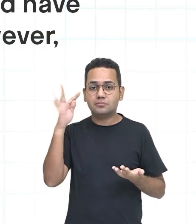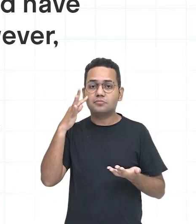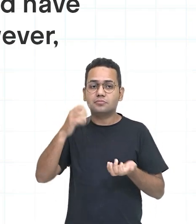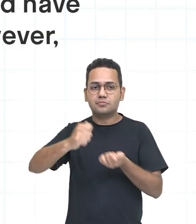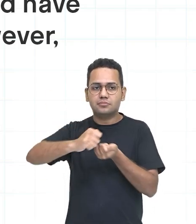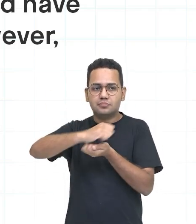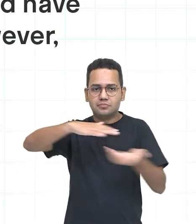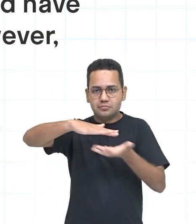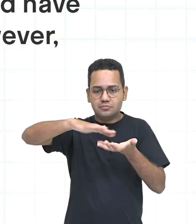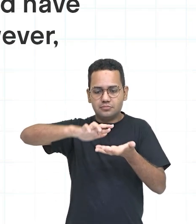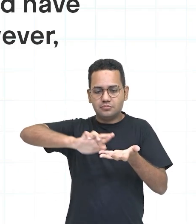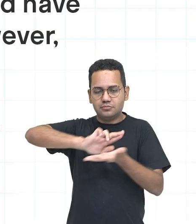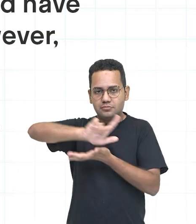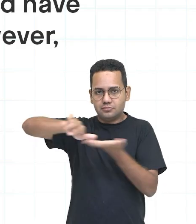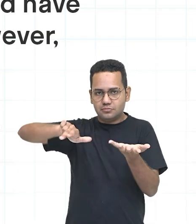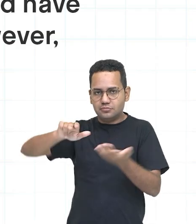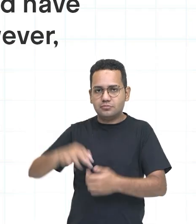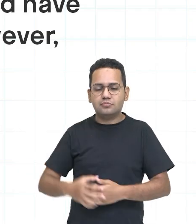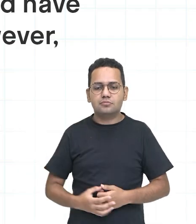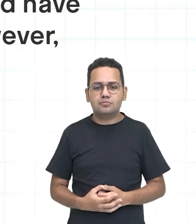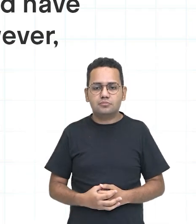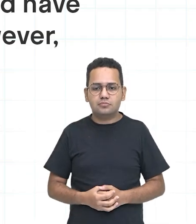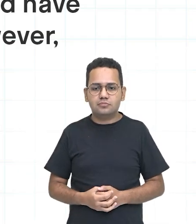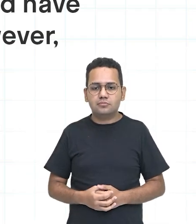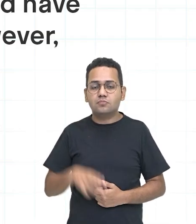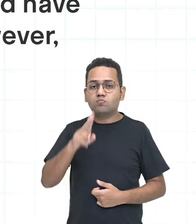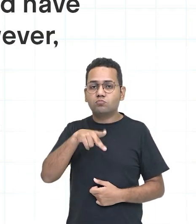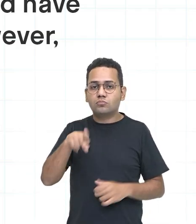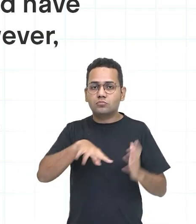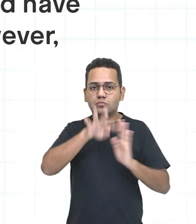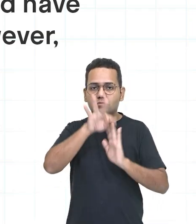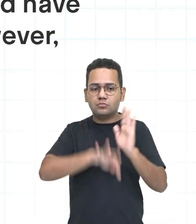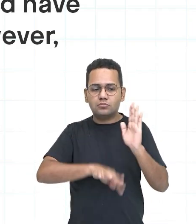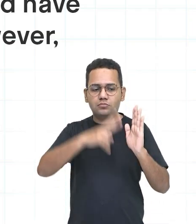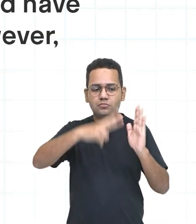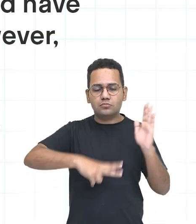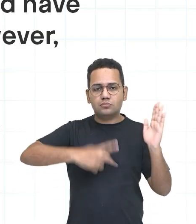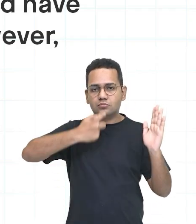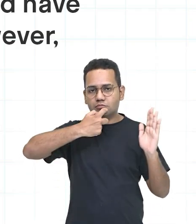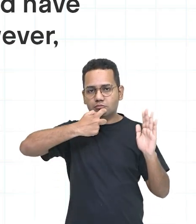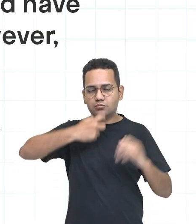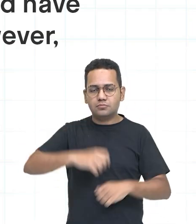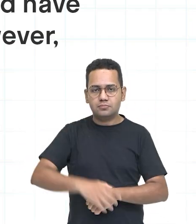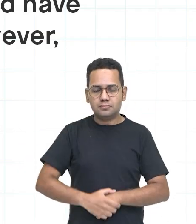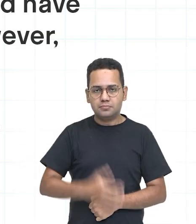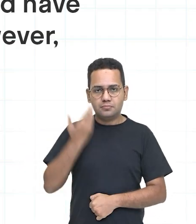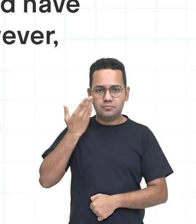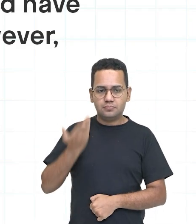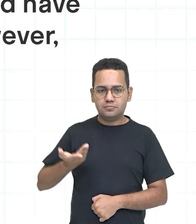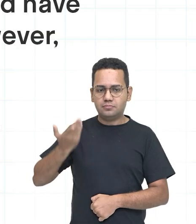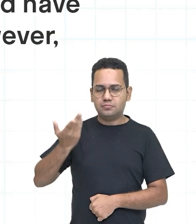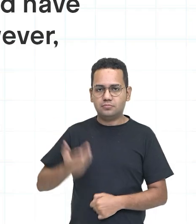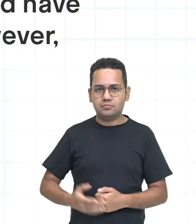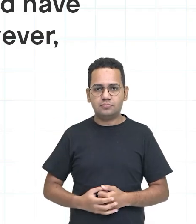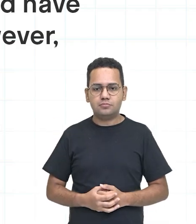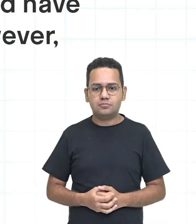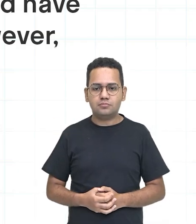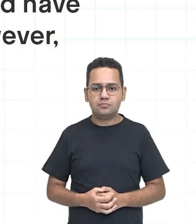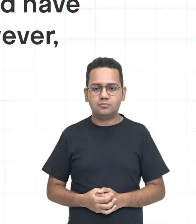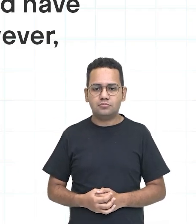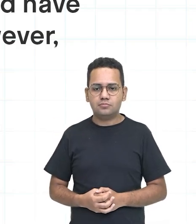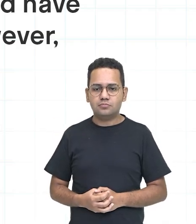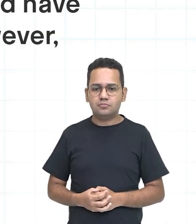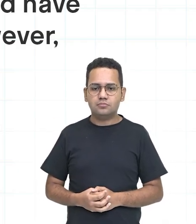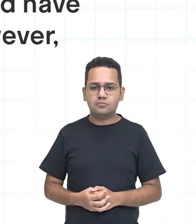multiverso? The multiverse theory suggests that our universe might be one of many